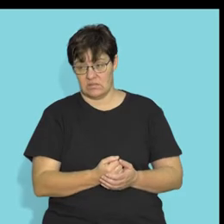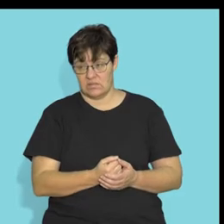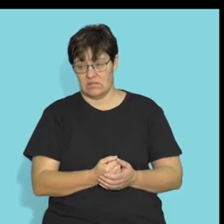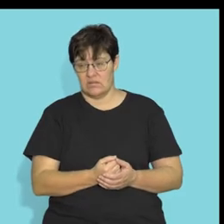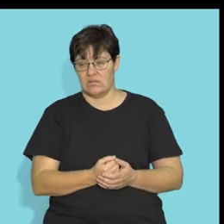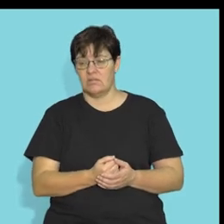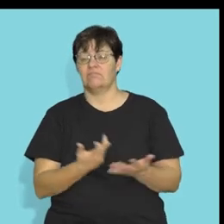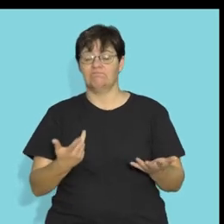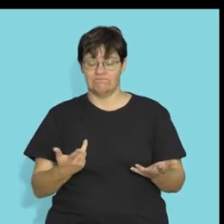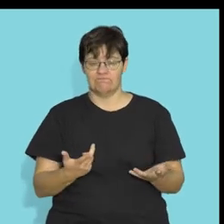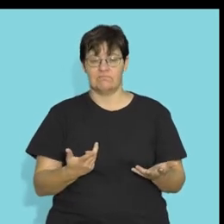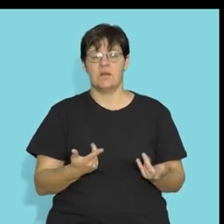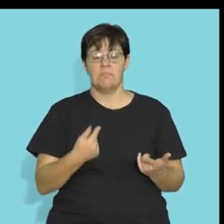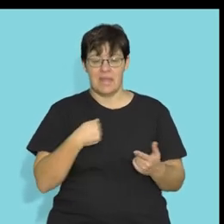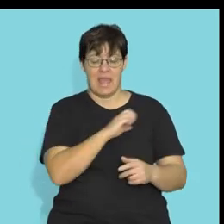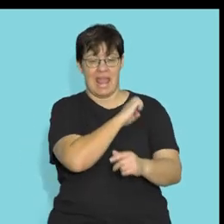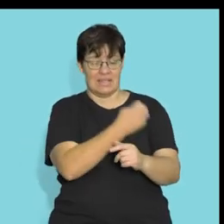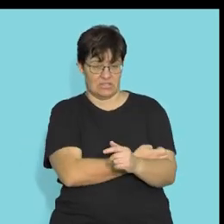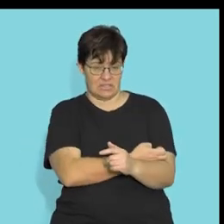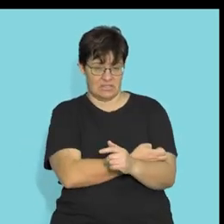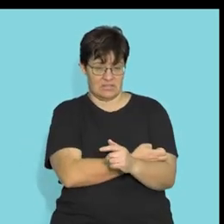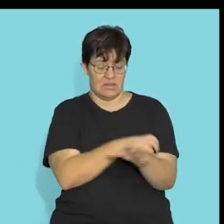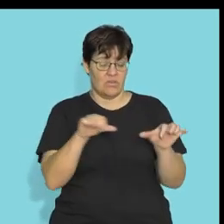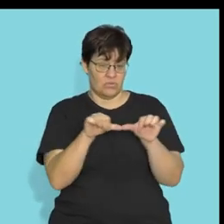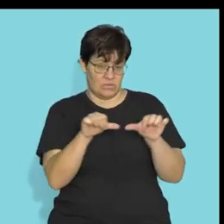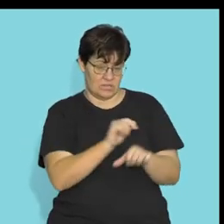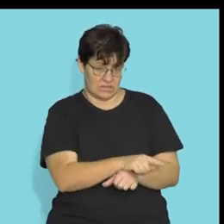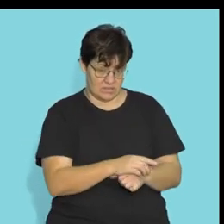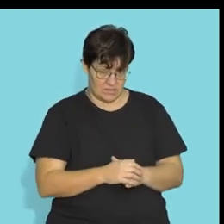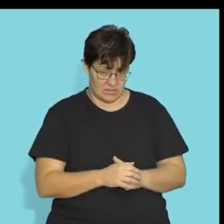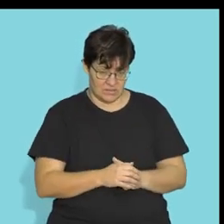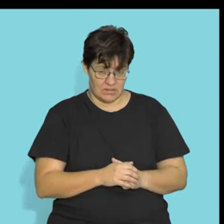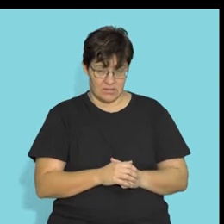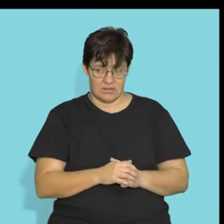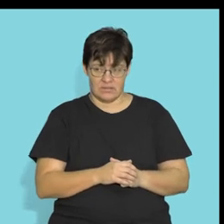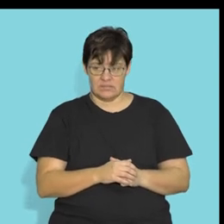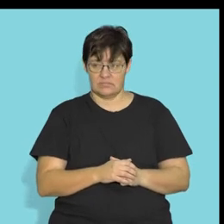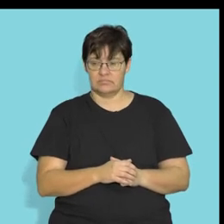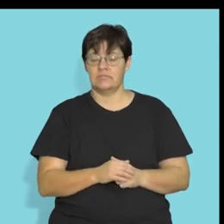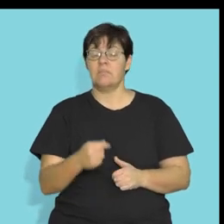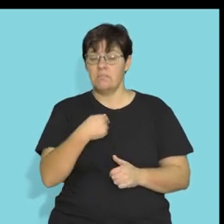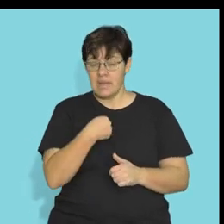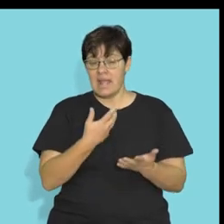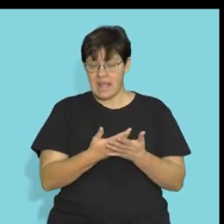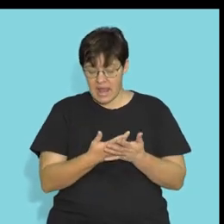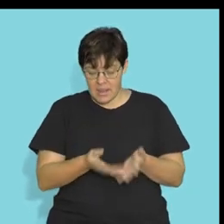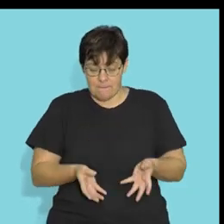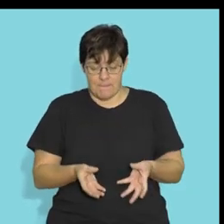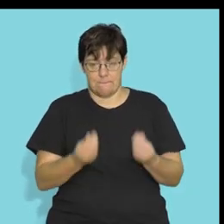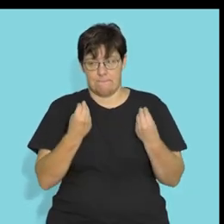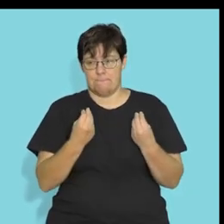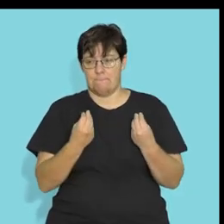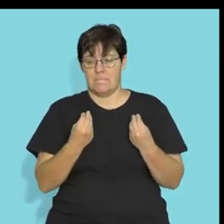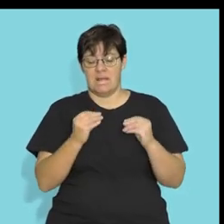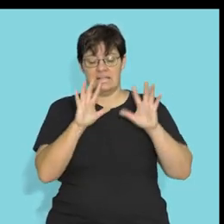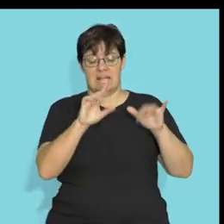this is, again, joules is the amount of energy or the unit that we measure energy with. So if the producers are being able to